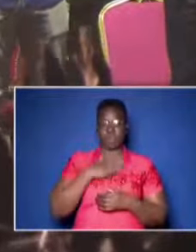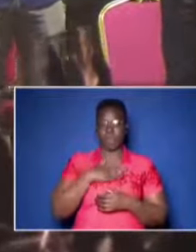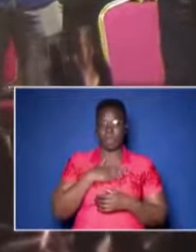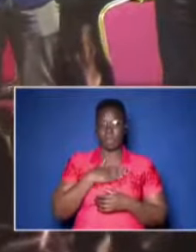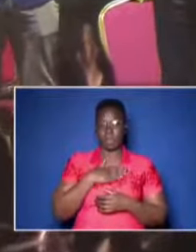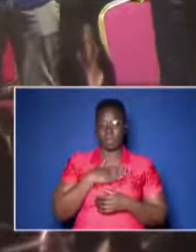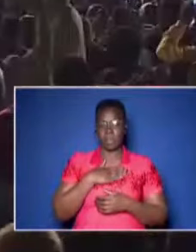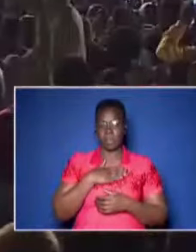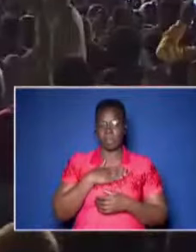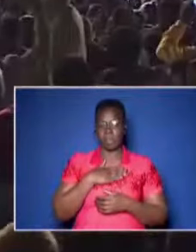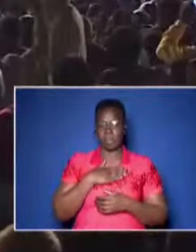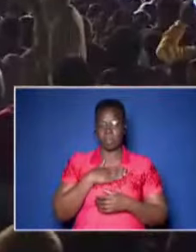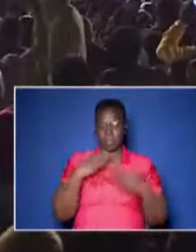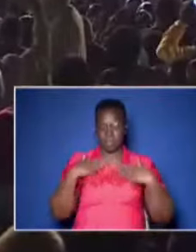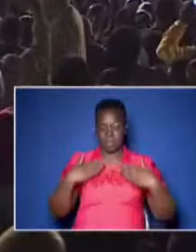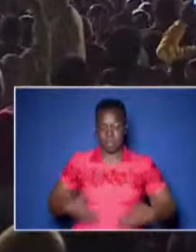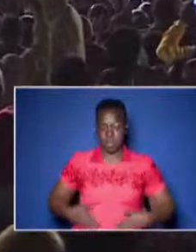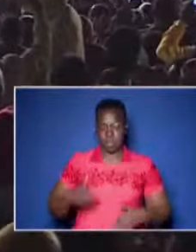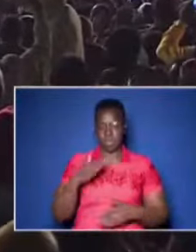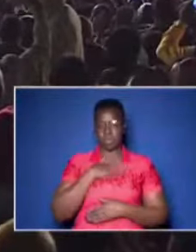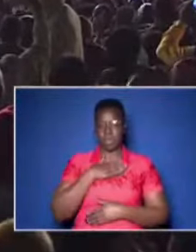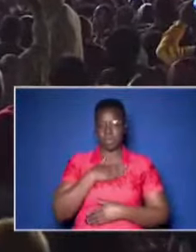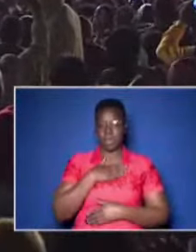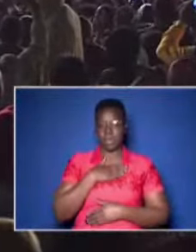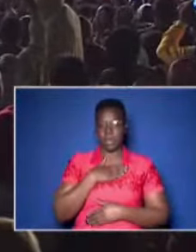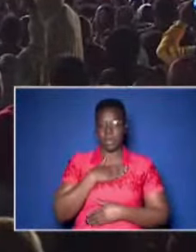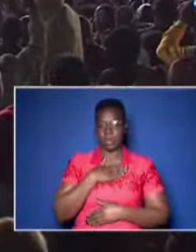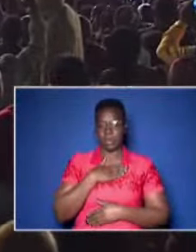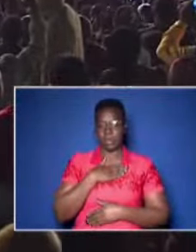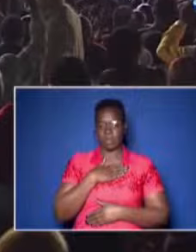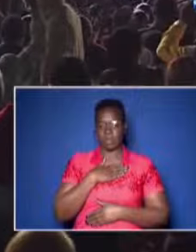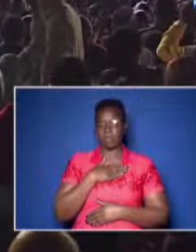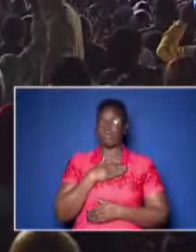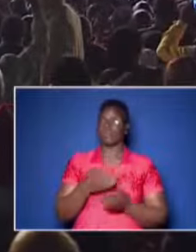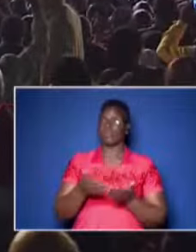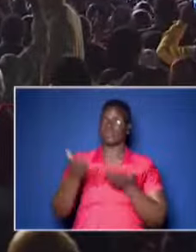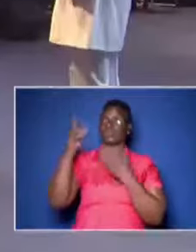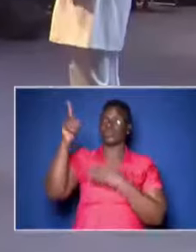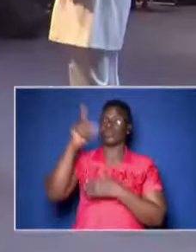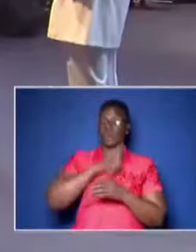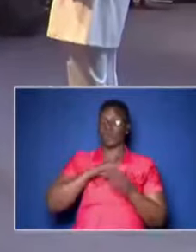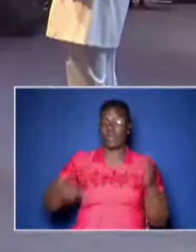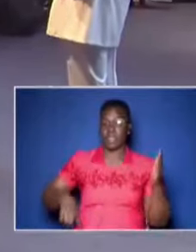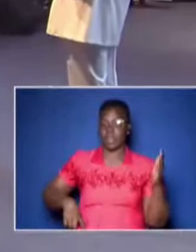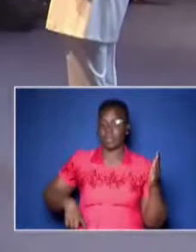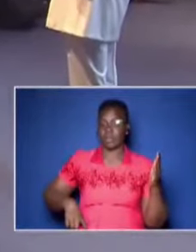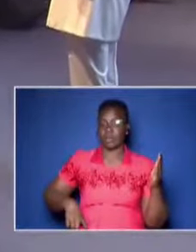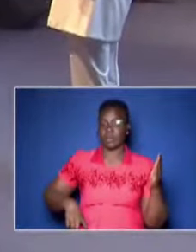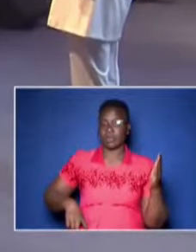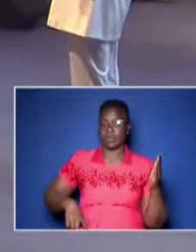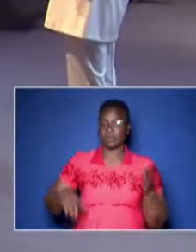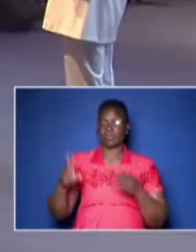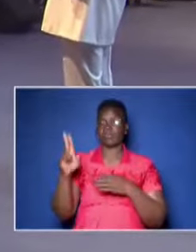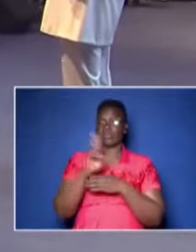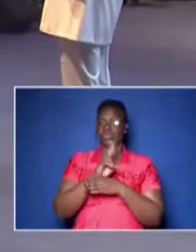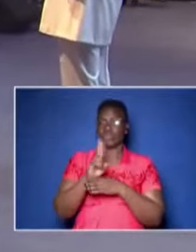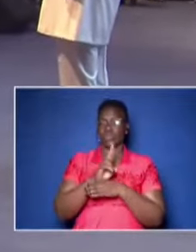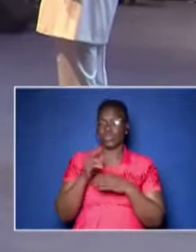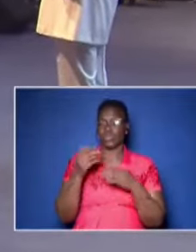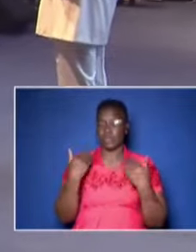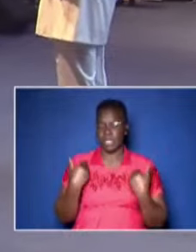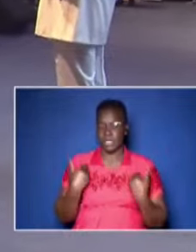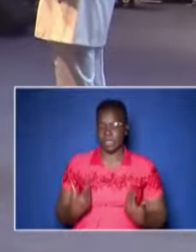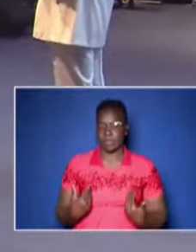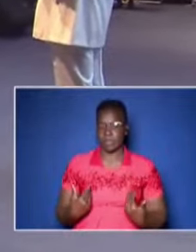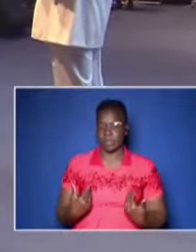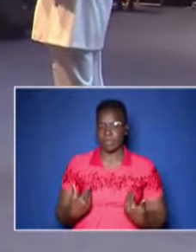soul my body my body to you Lord to you Lord use me use